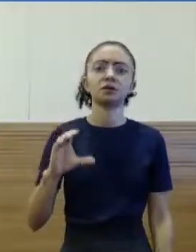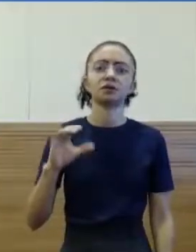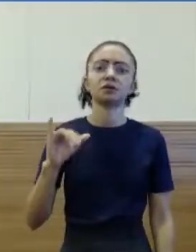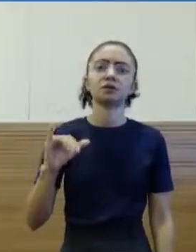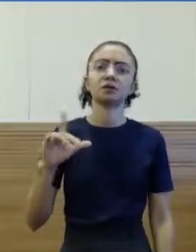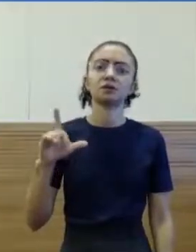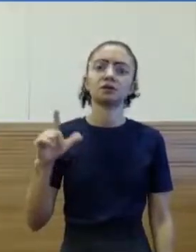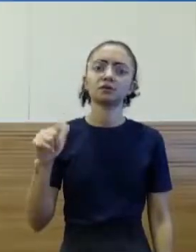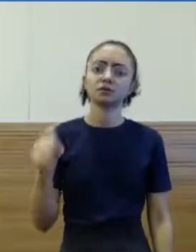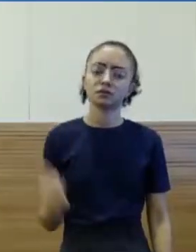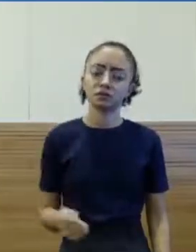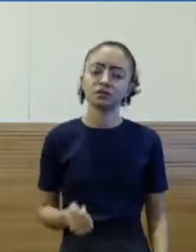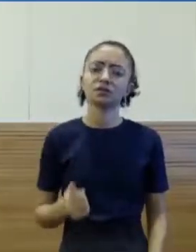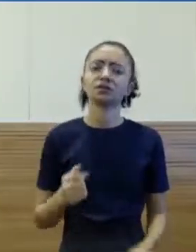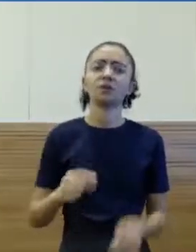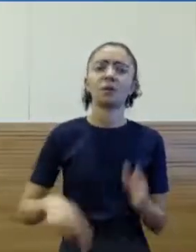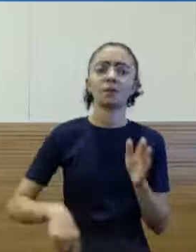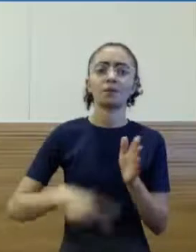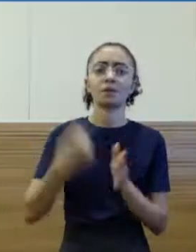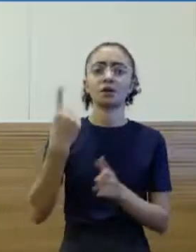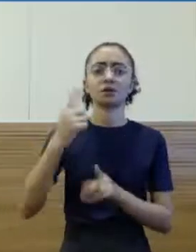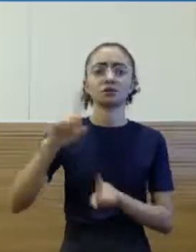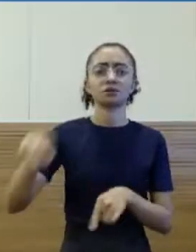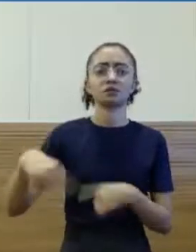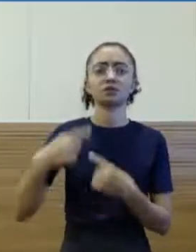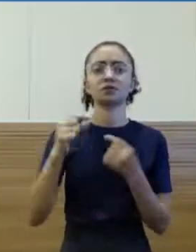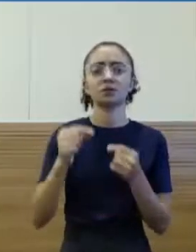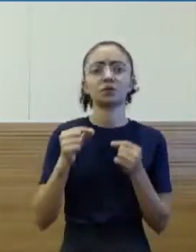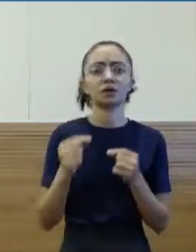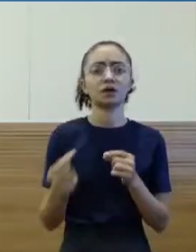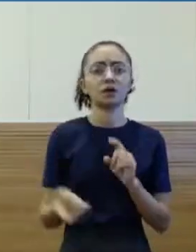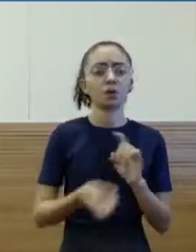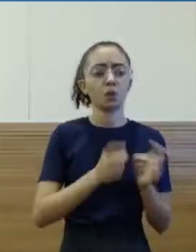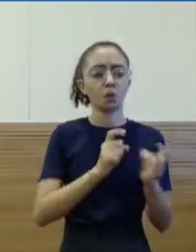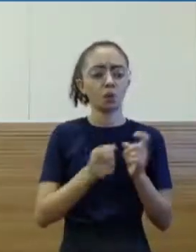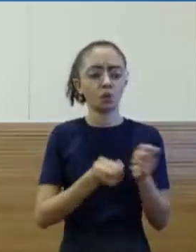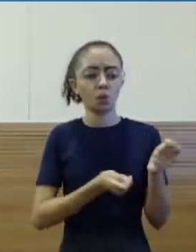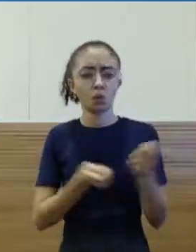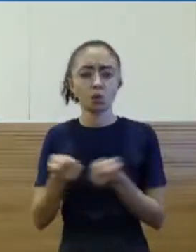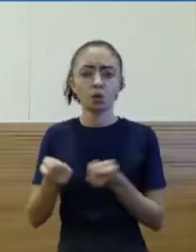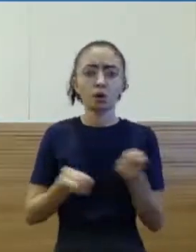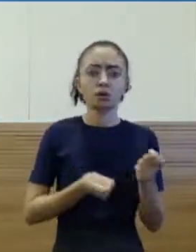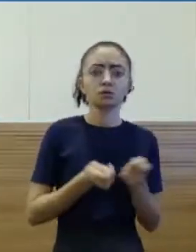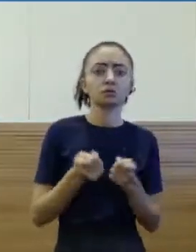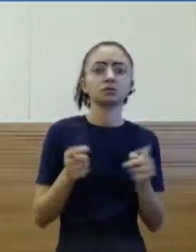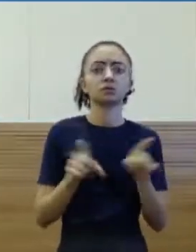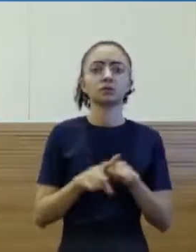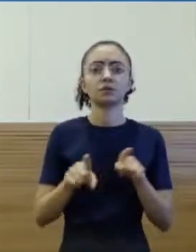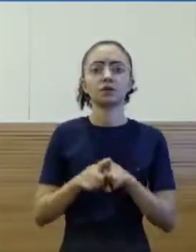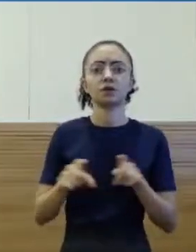I believe the first challenge is the coordination and empowerment, institutional empowerment rather,